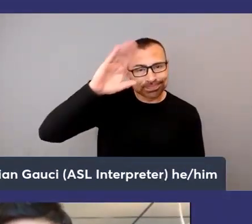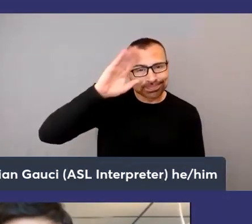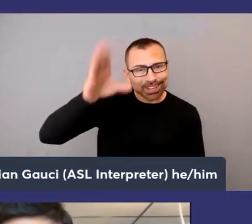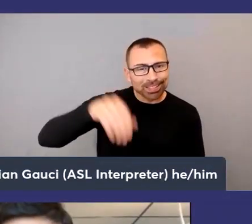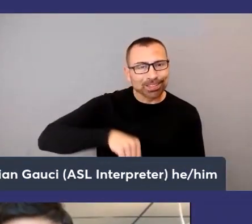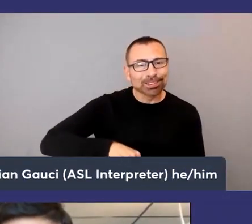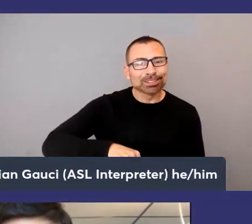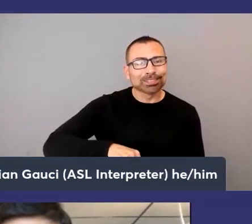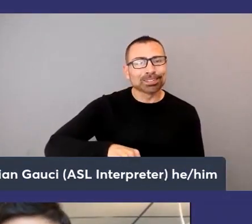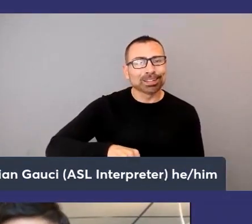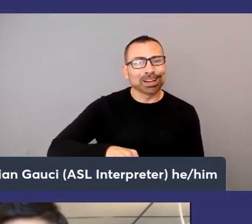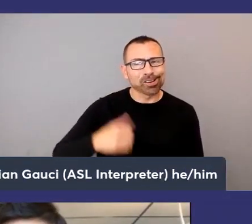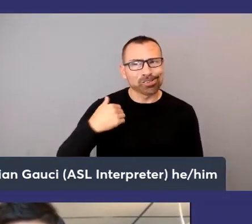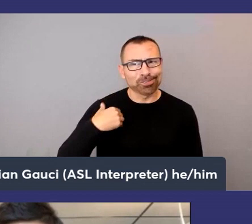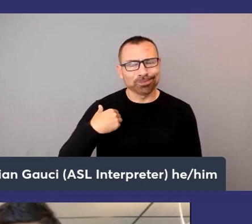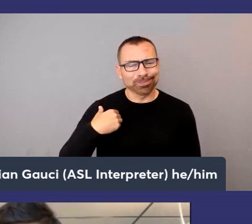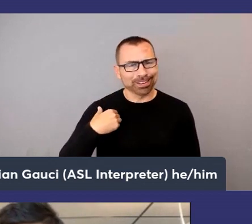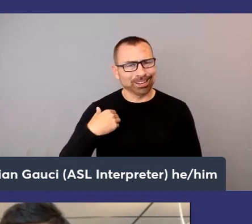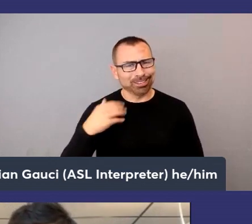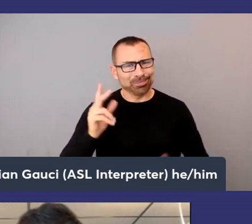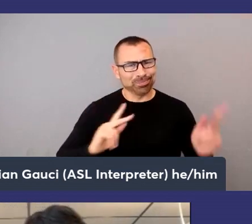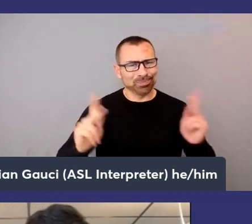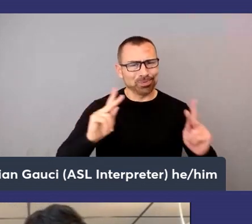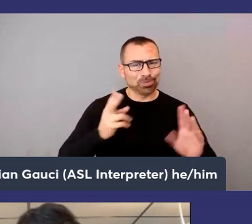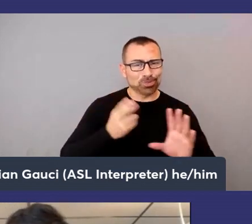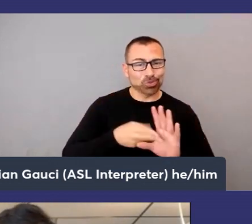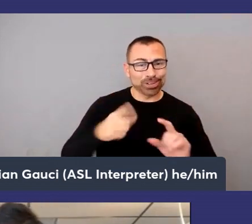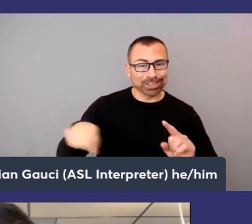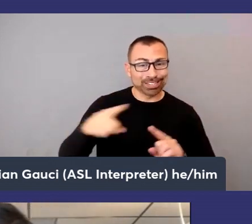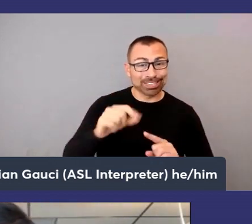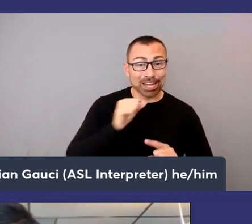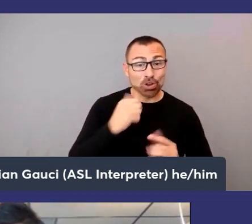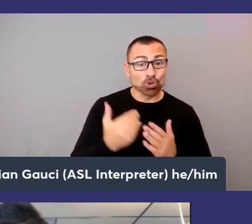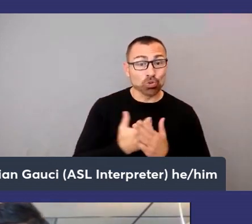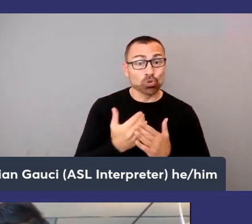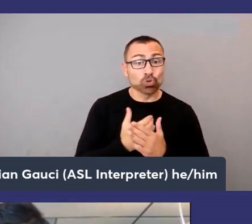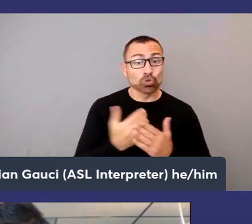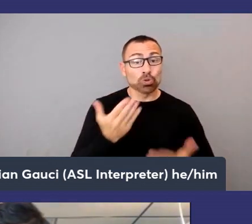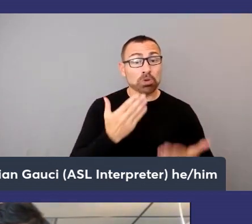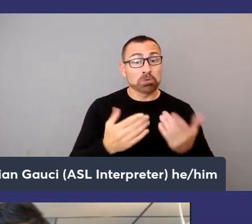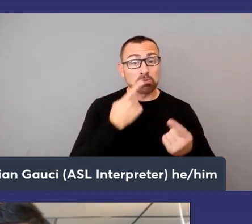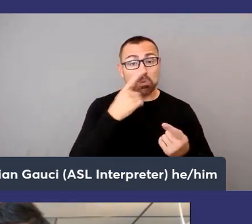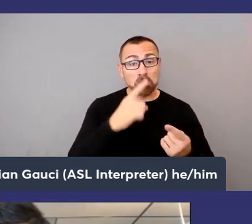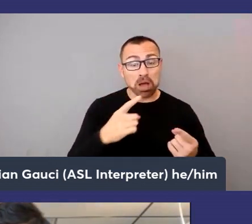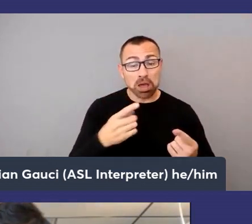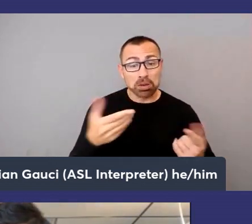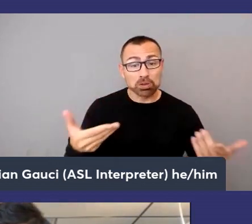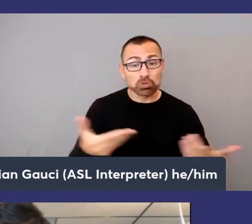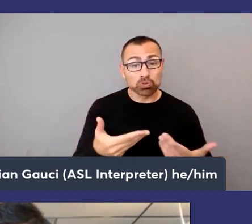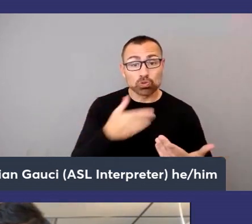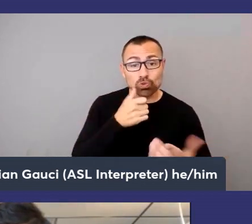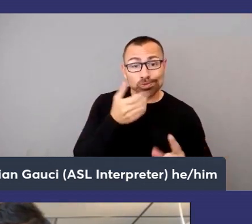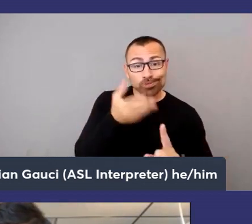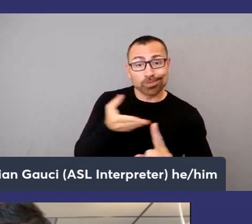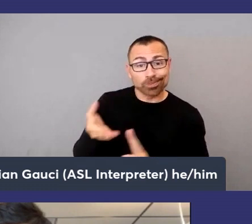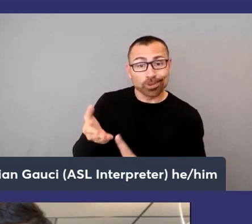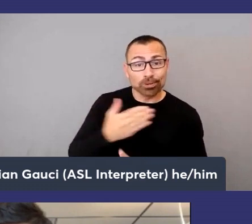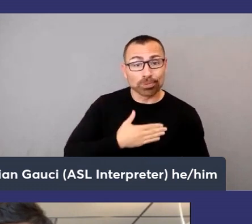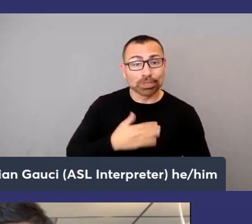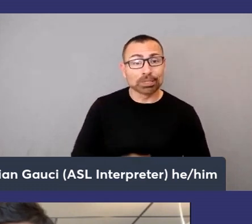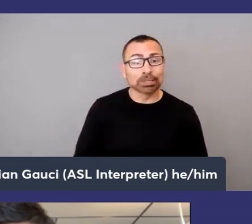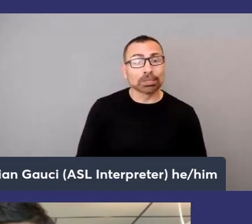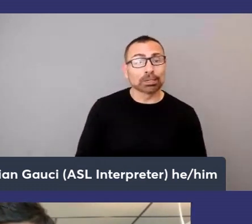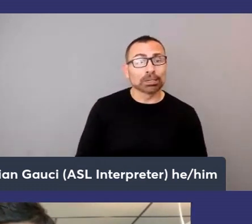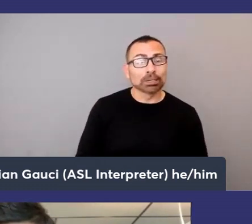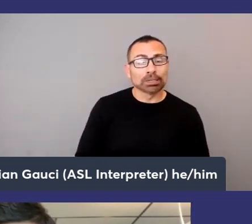so we've got some people, new people, folks on the here. So maybe let's do some intros. Yeah. Why don't you kick us